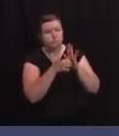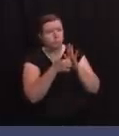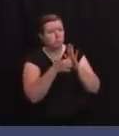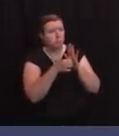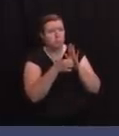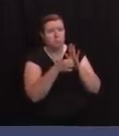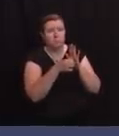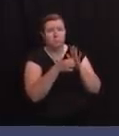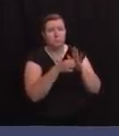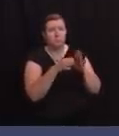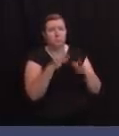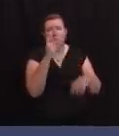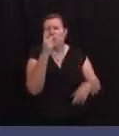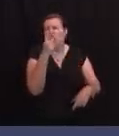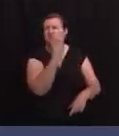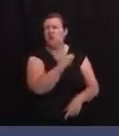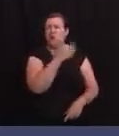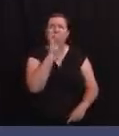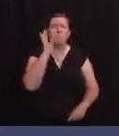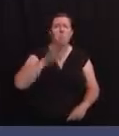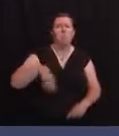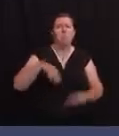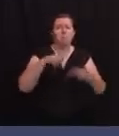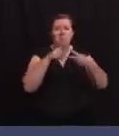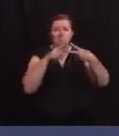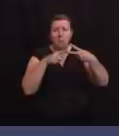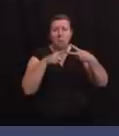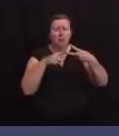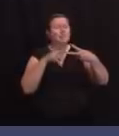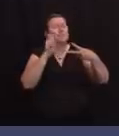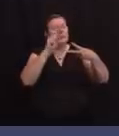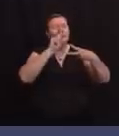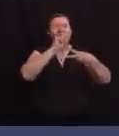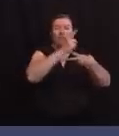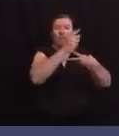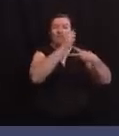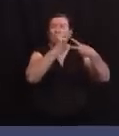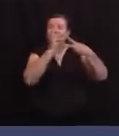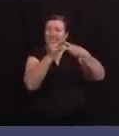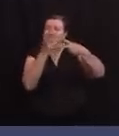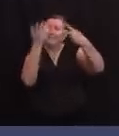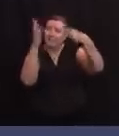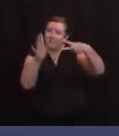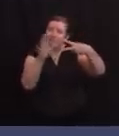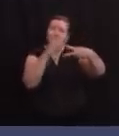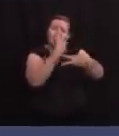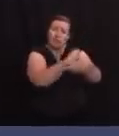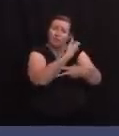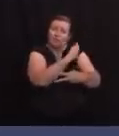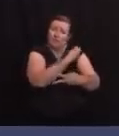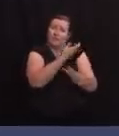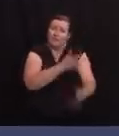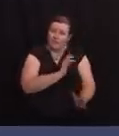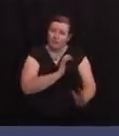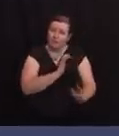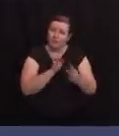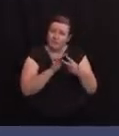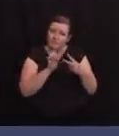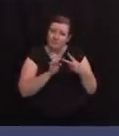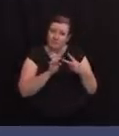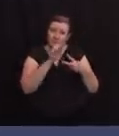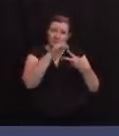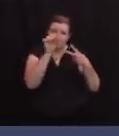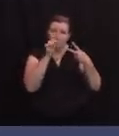We know that they are very effective against the Delta variant, but we know that a single shot is a whole lot less effective, only about a third effective versus